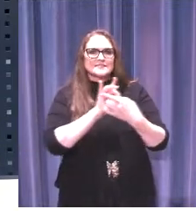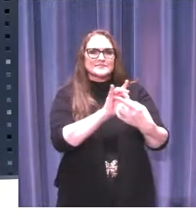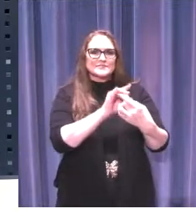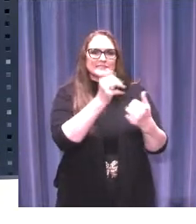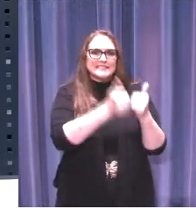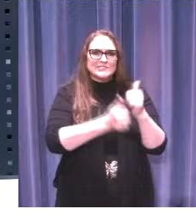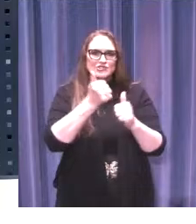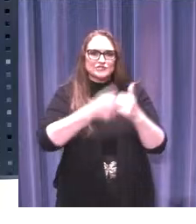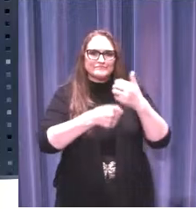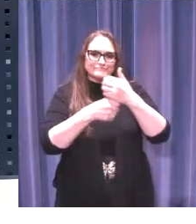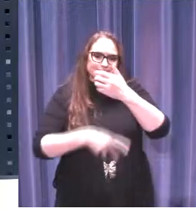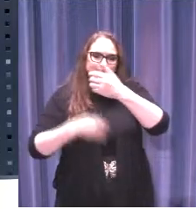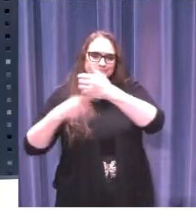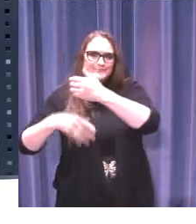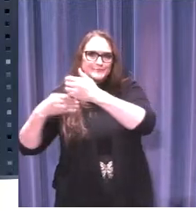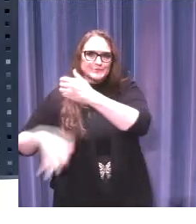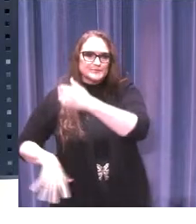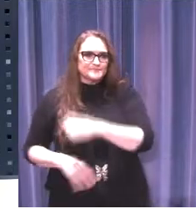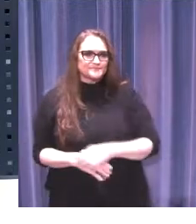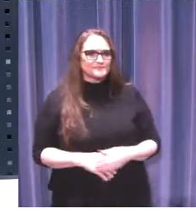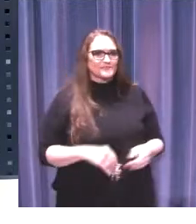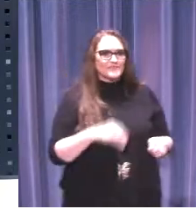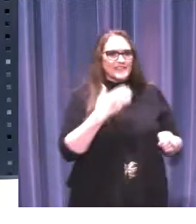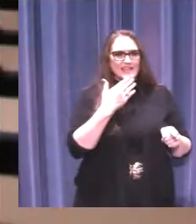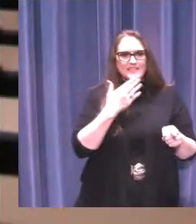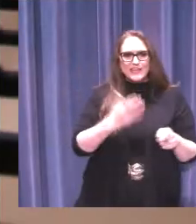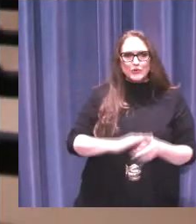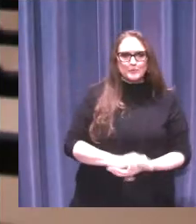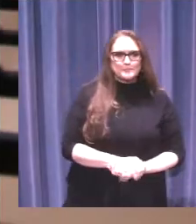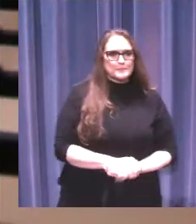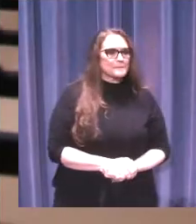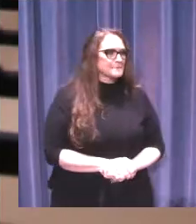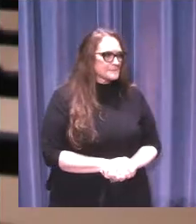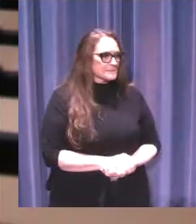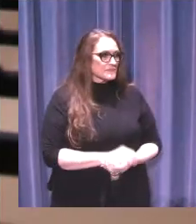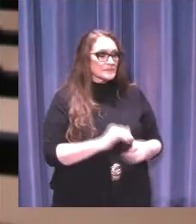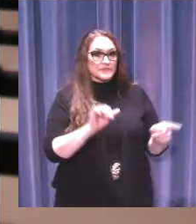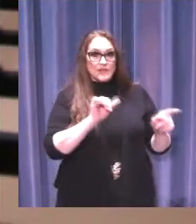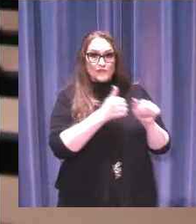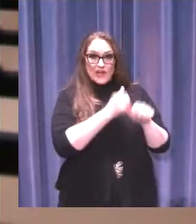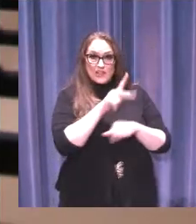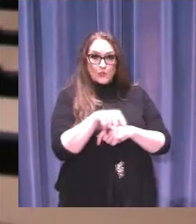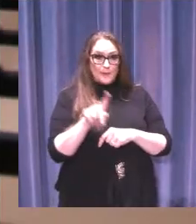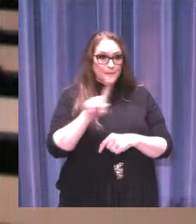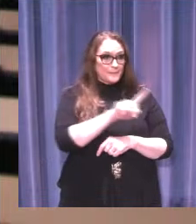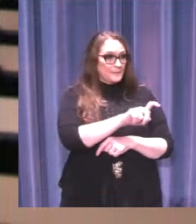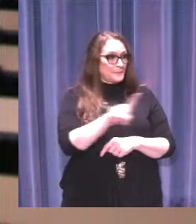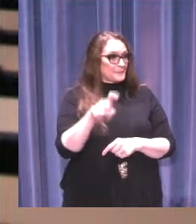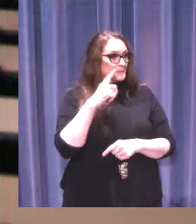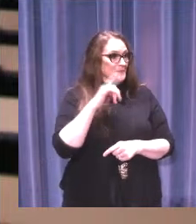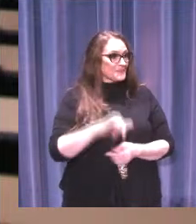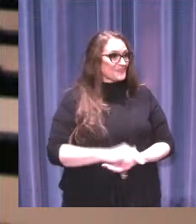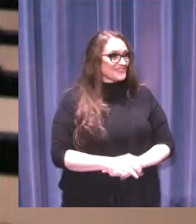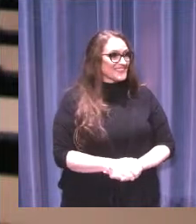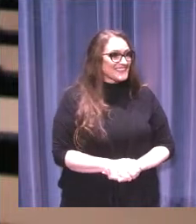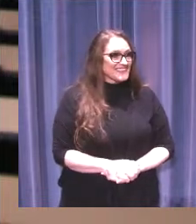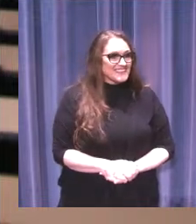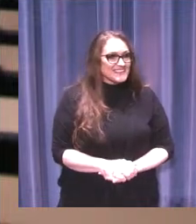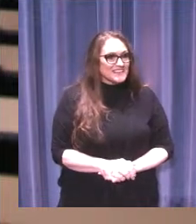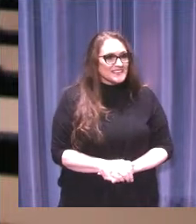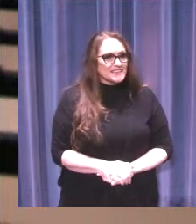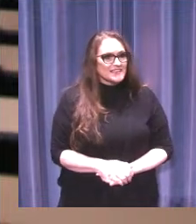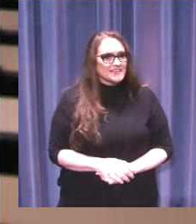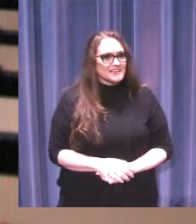those. Thank you. Are there any other follow-up questions for that?